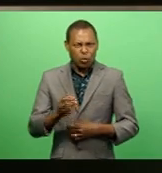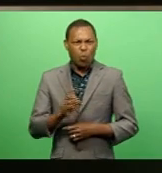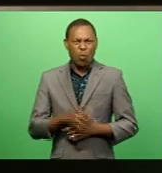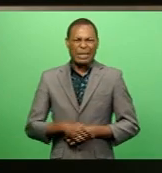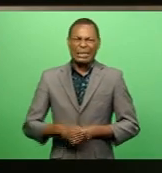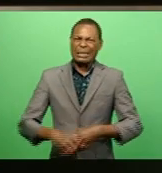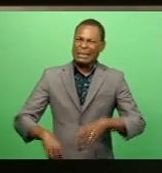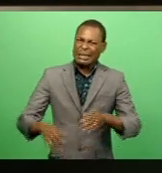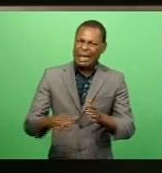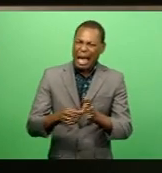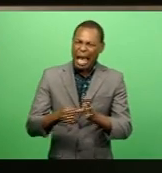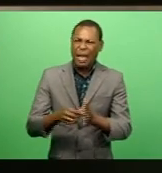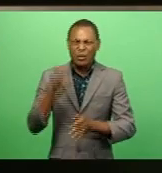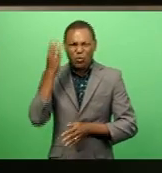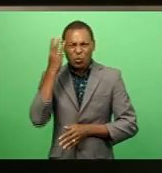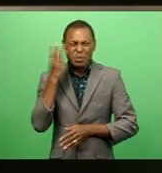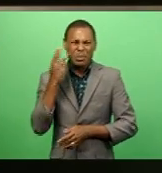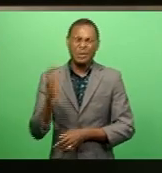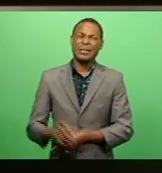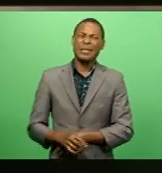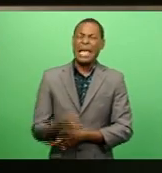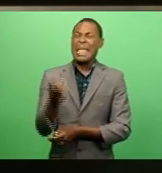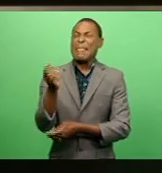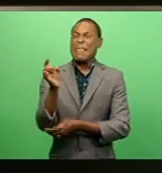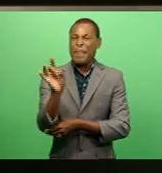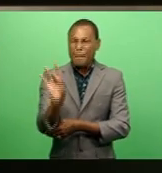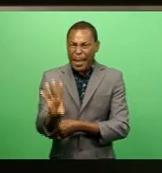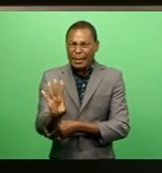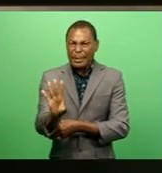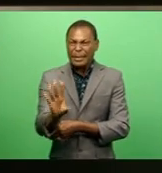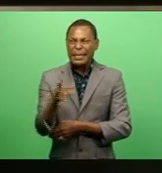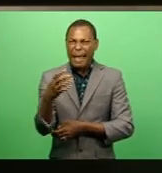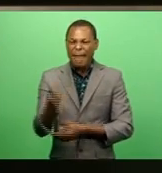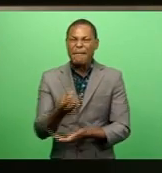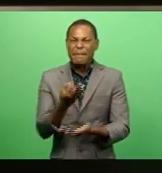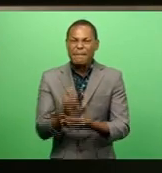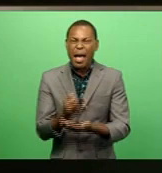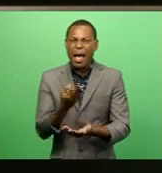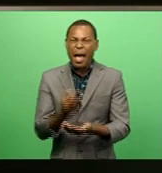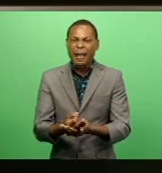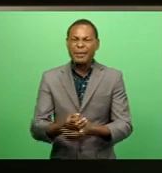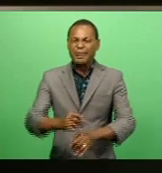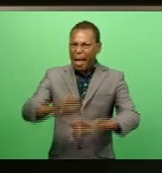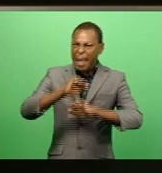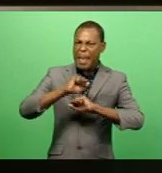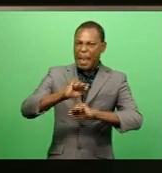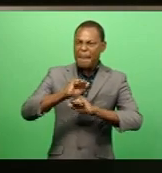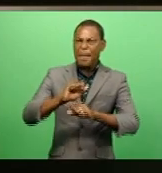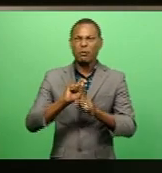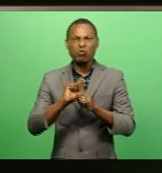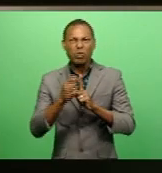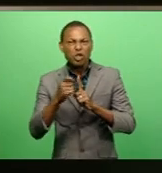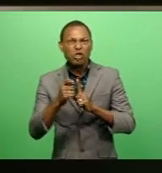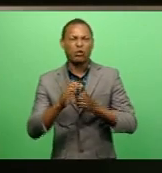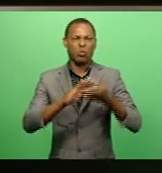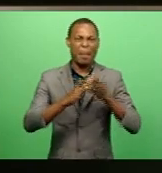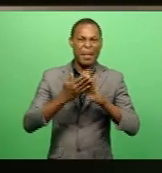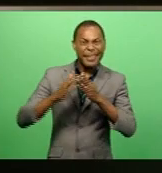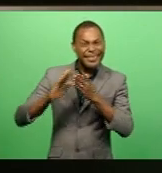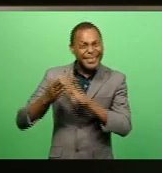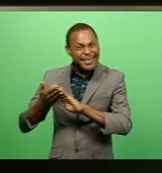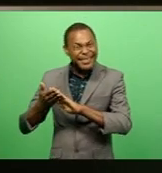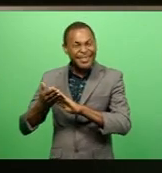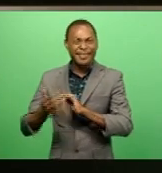difficult for women to independently raise funds for campaigns, particularly in traditional communities